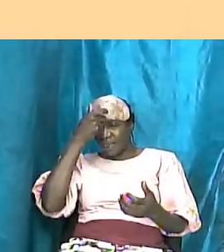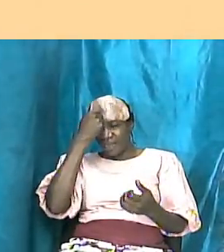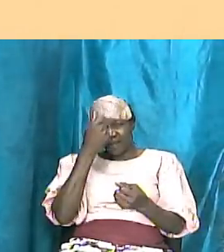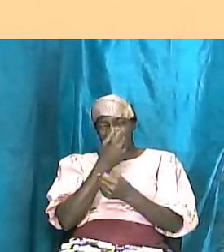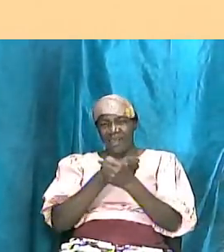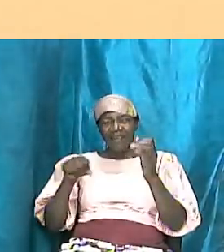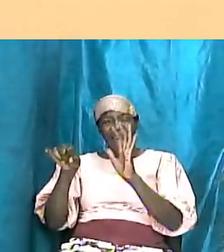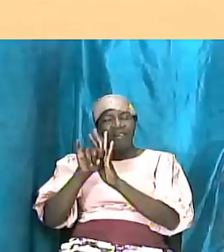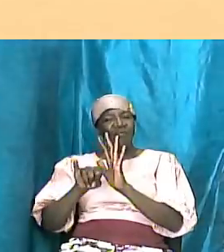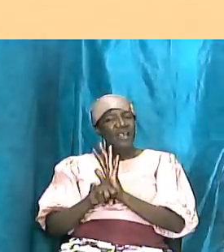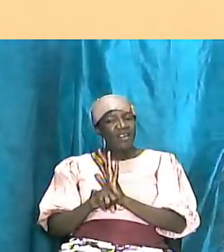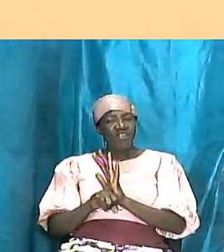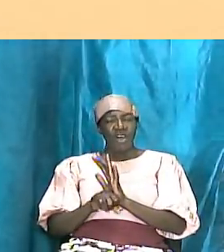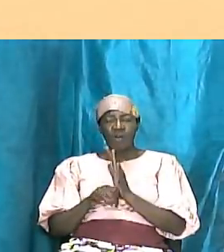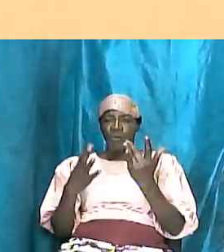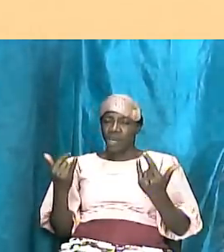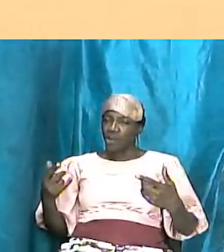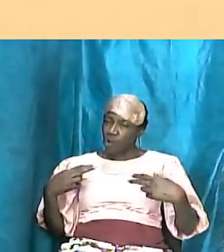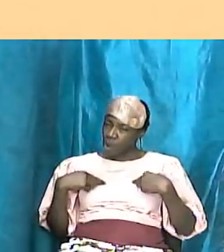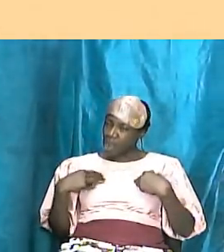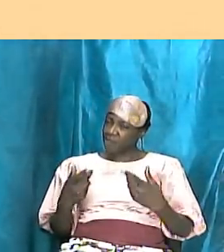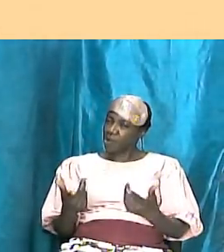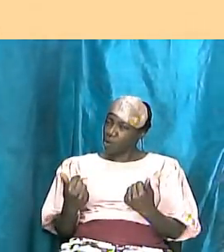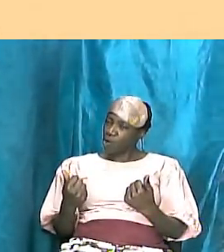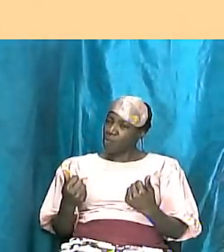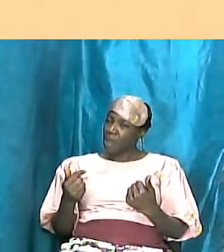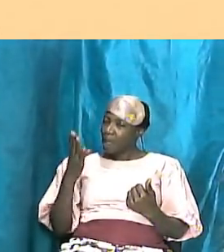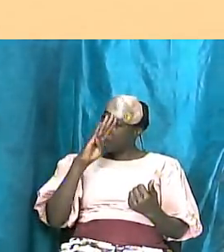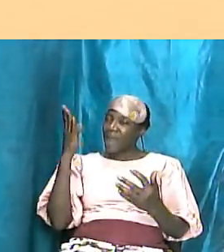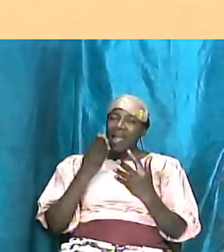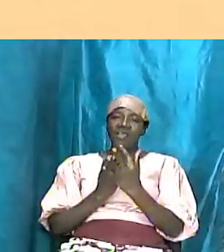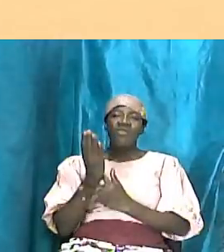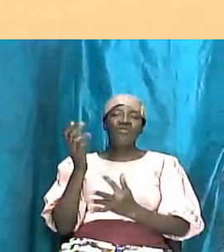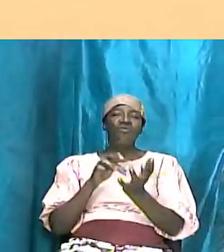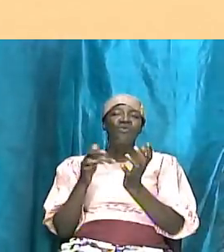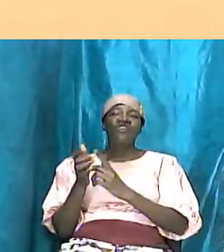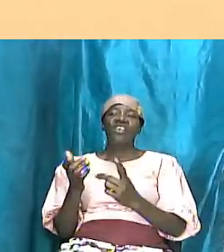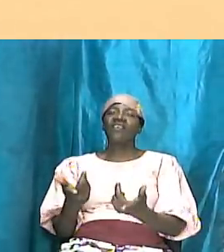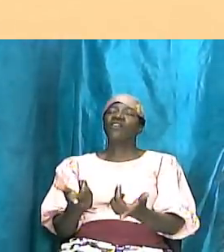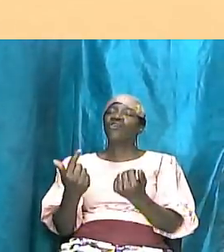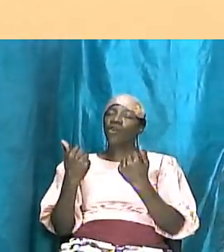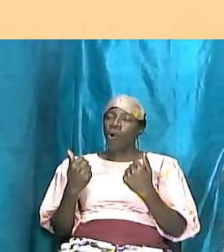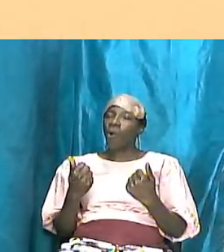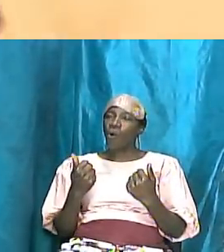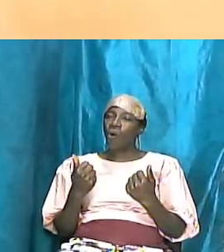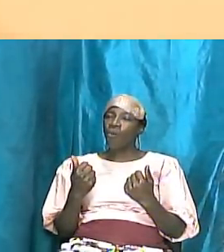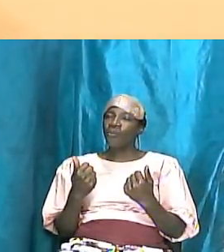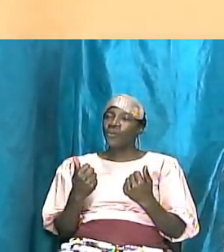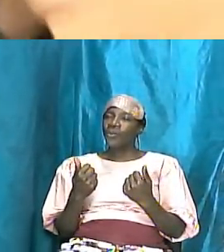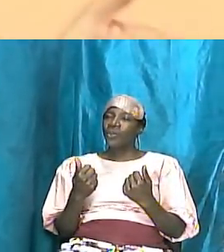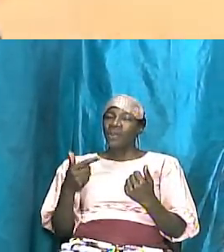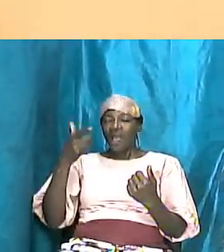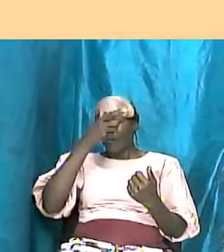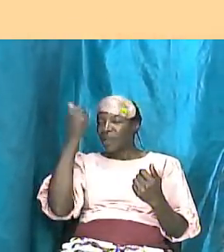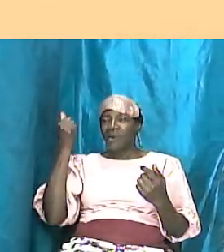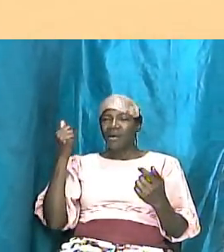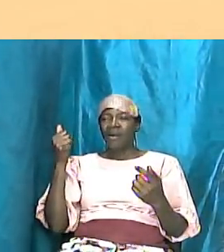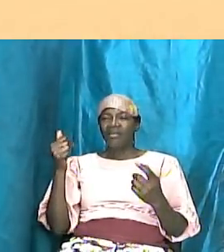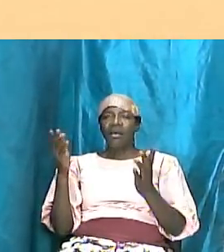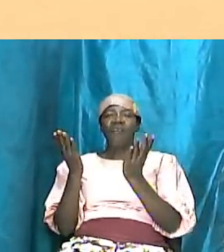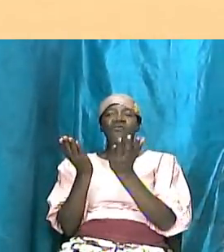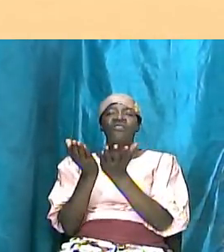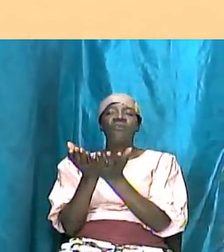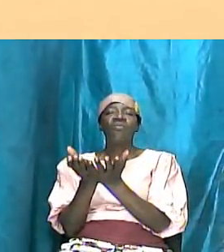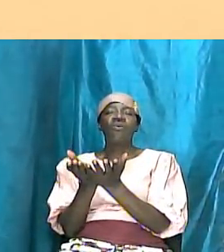we now have that came by and through Jesus Christ, it came as a result of what happened in the book of